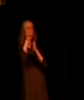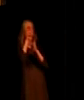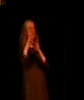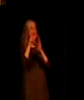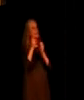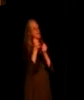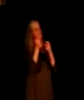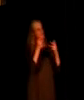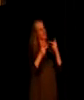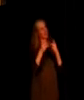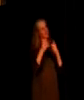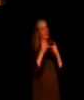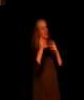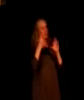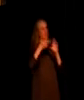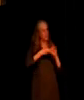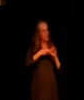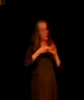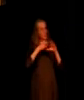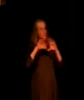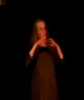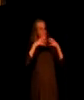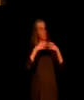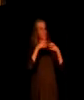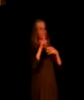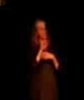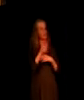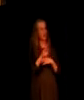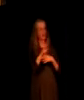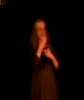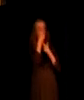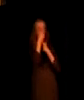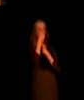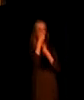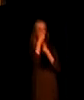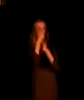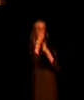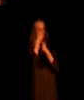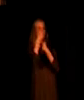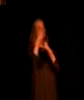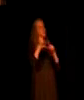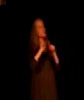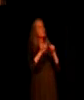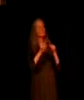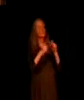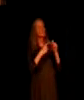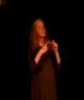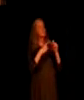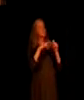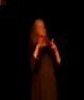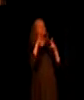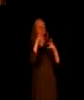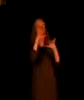in my lab to watch the launch live. Turned out, as launches go, the first one was